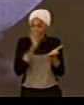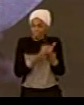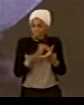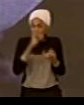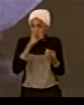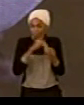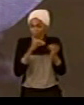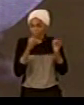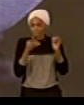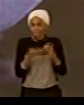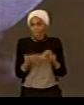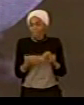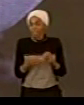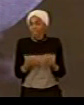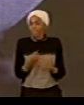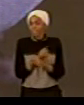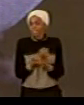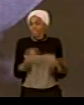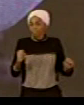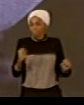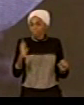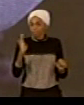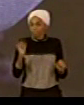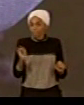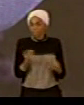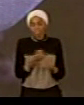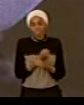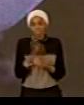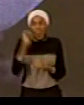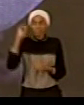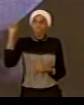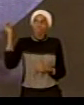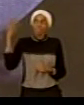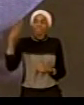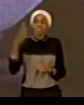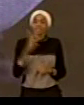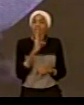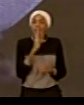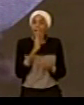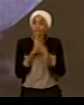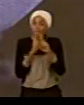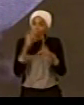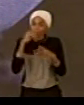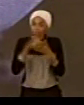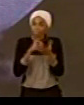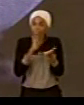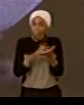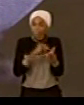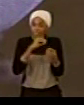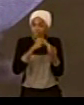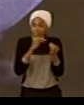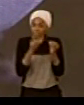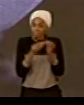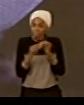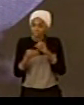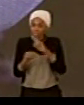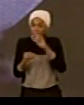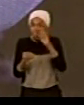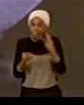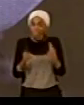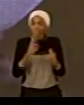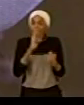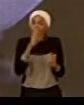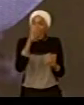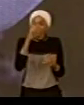in that number? Are you saved by His grace? Are you in that